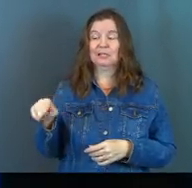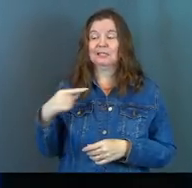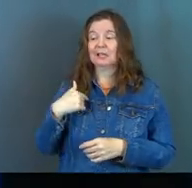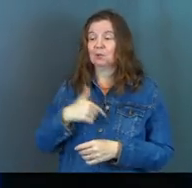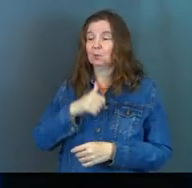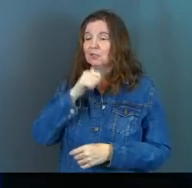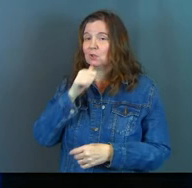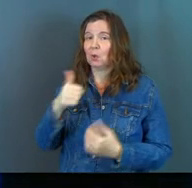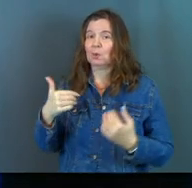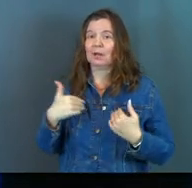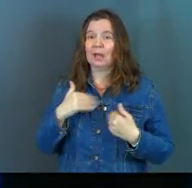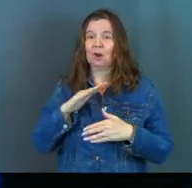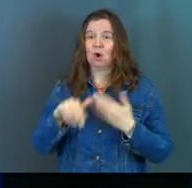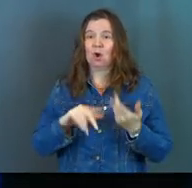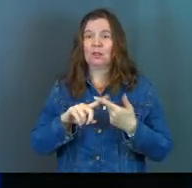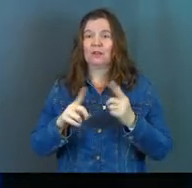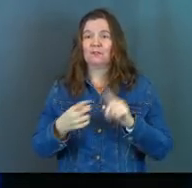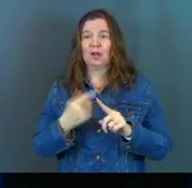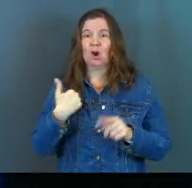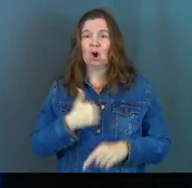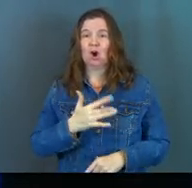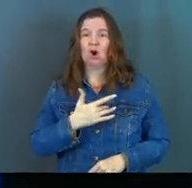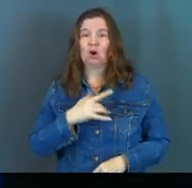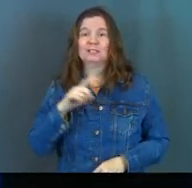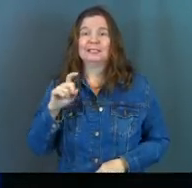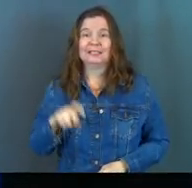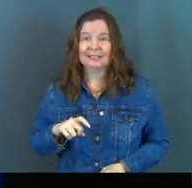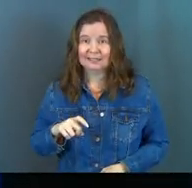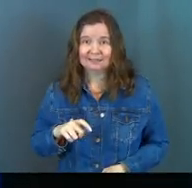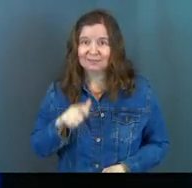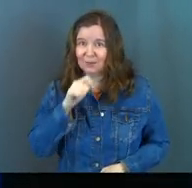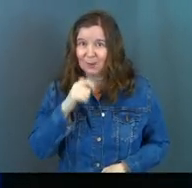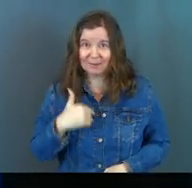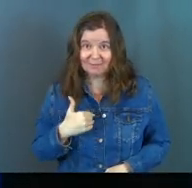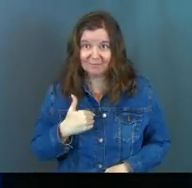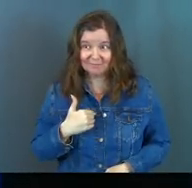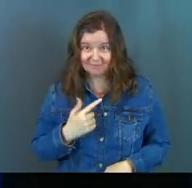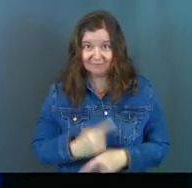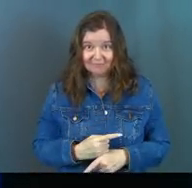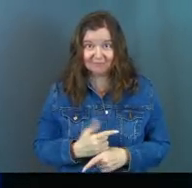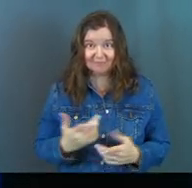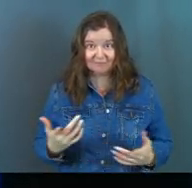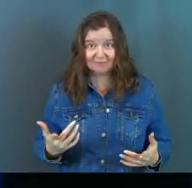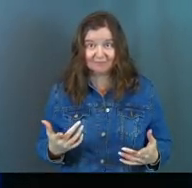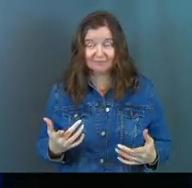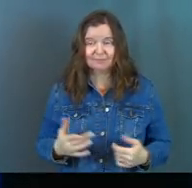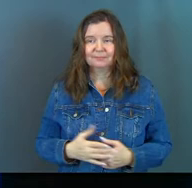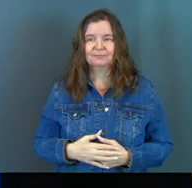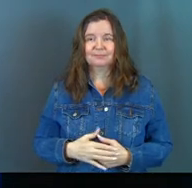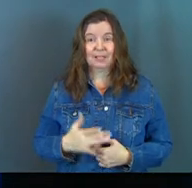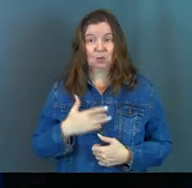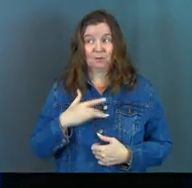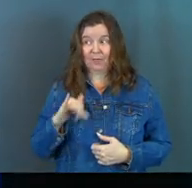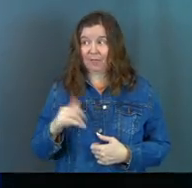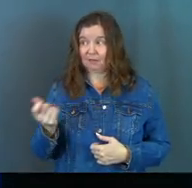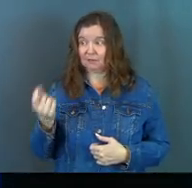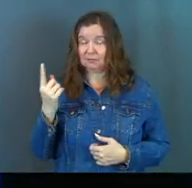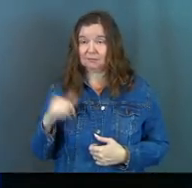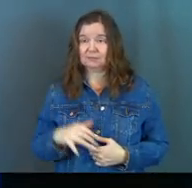says, we do not have all the friends our hearts need. Amen? Can you feel